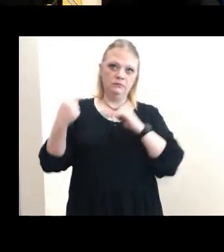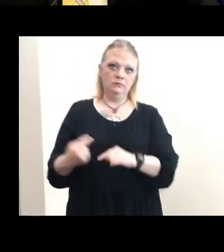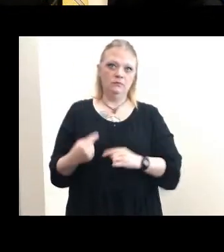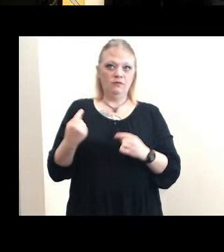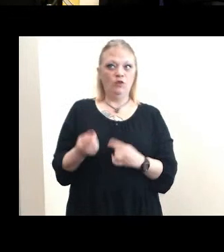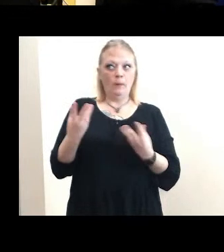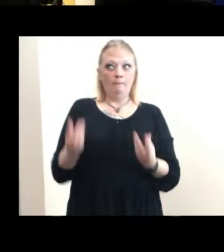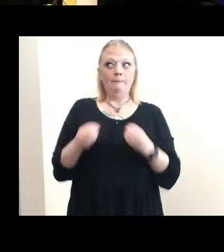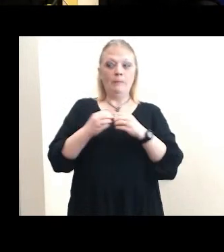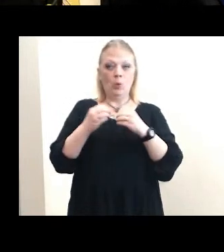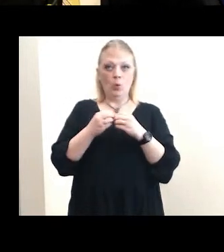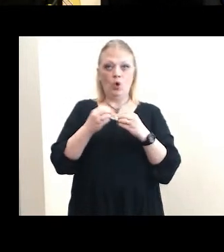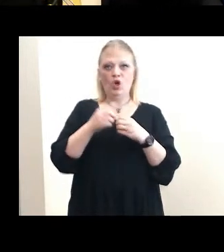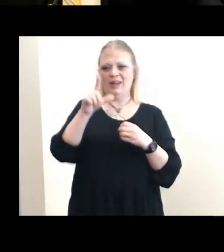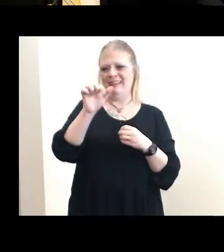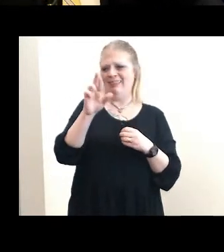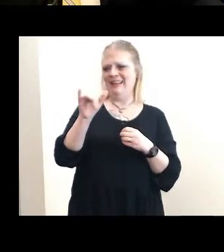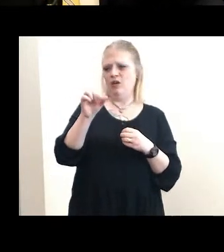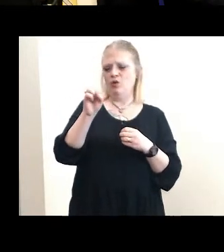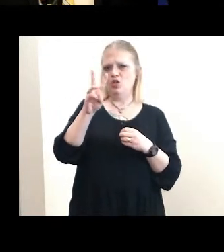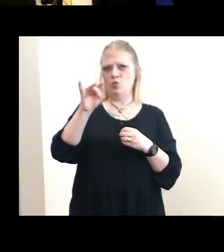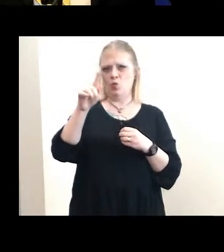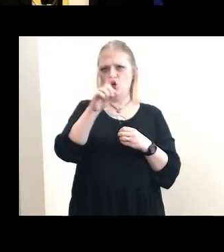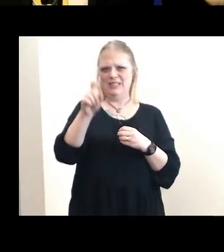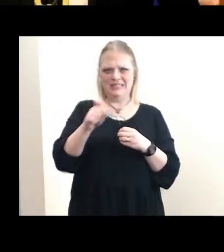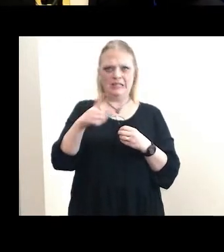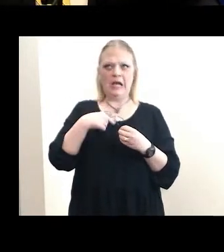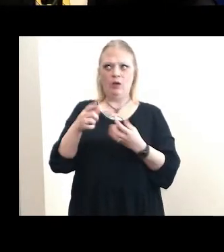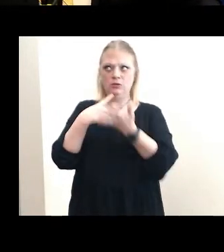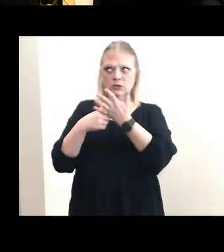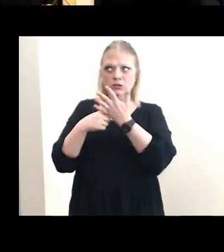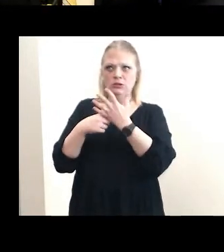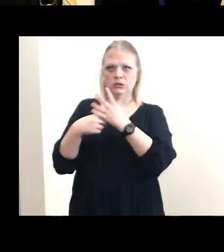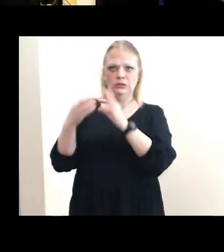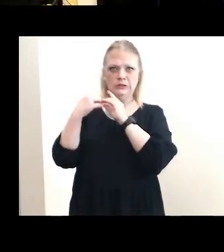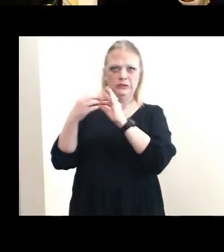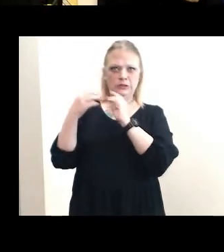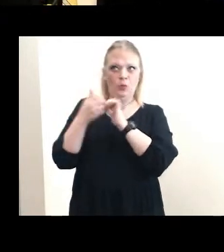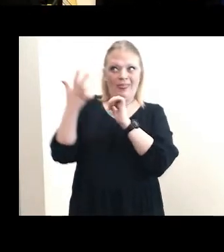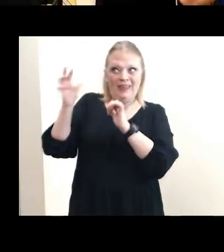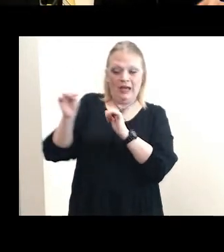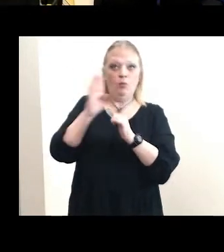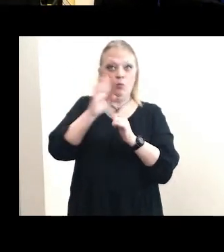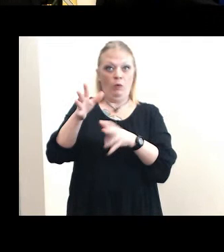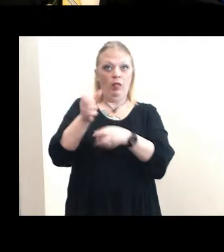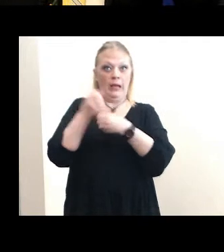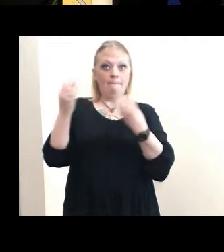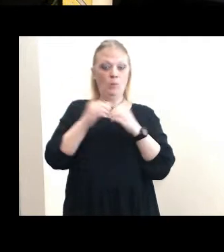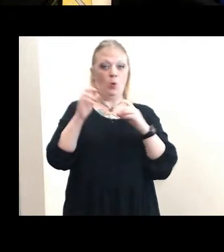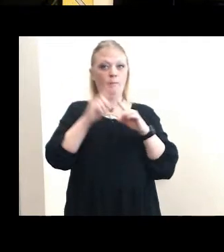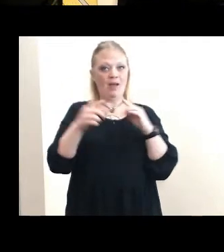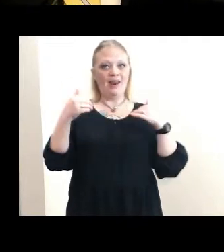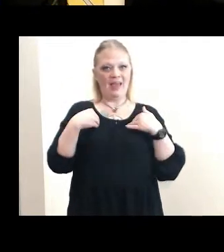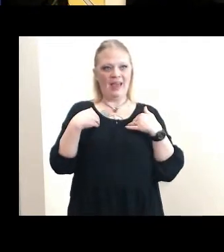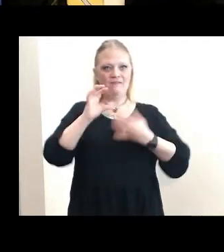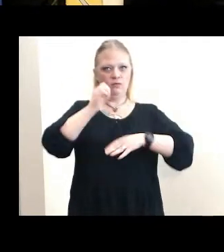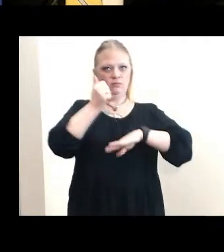Larry Schwartz, the vaccine czar, late last night. We're getting more doses, but there is an allocation system.